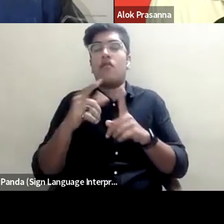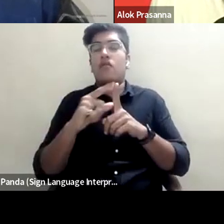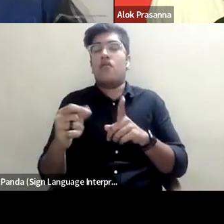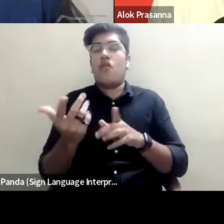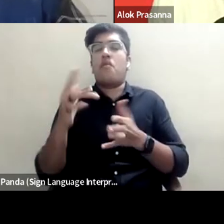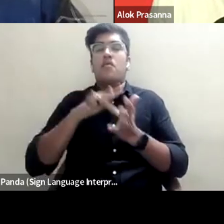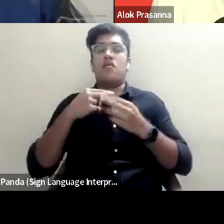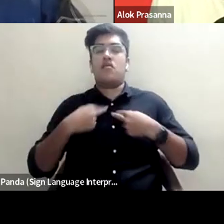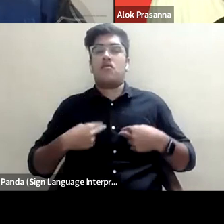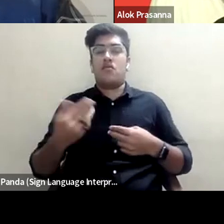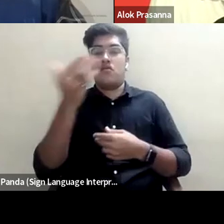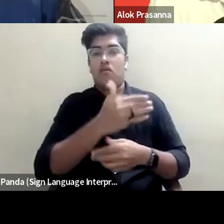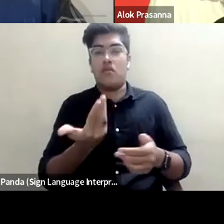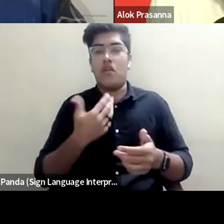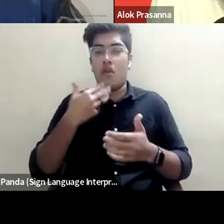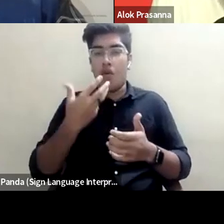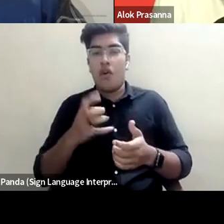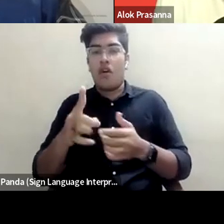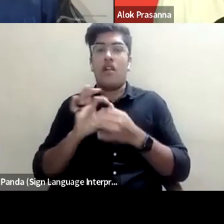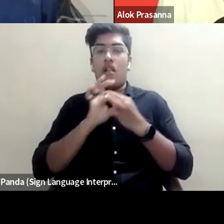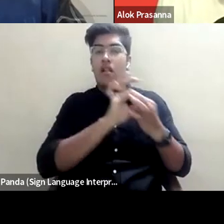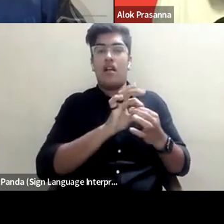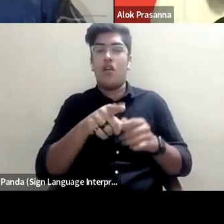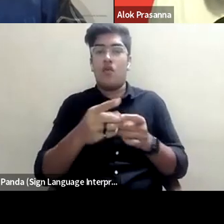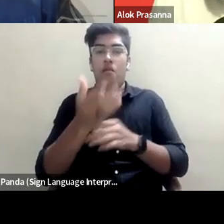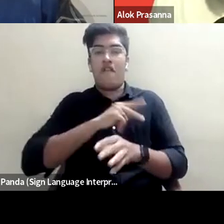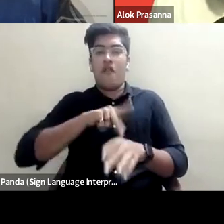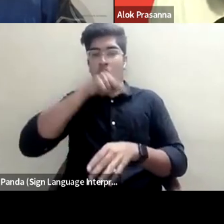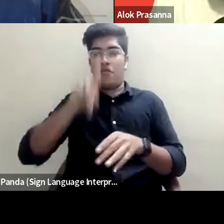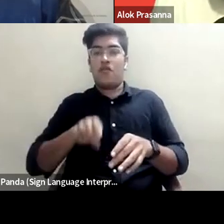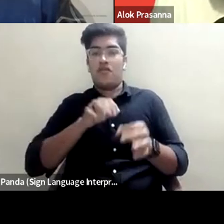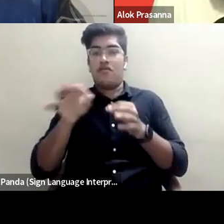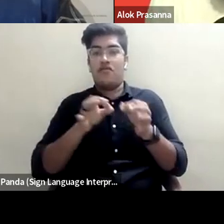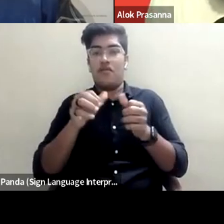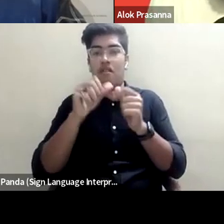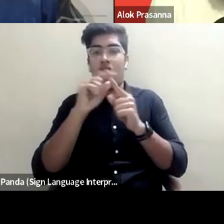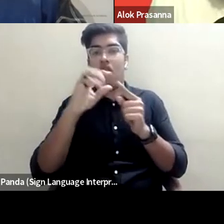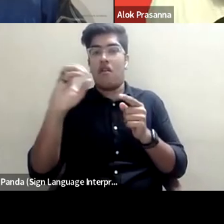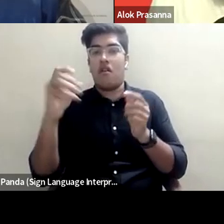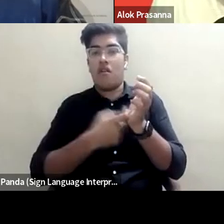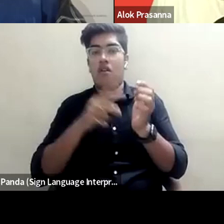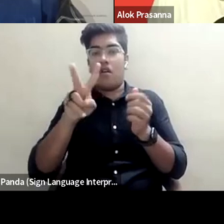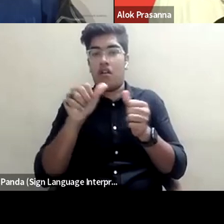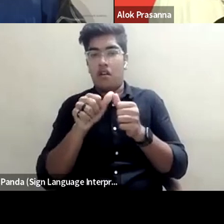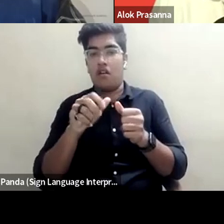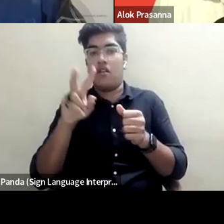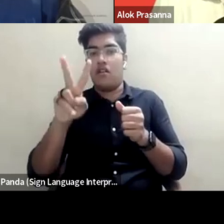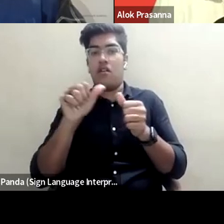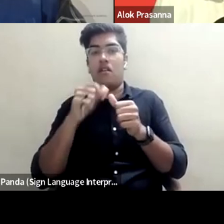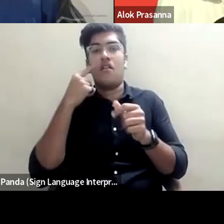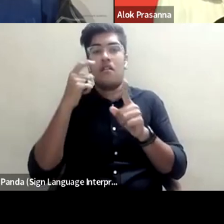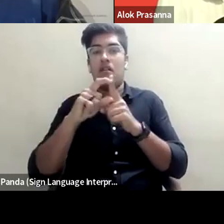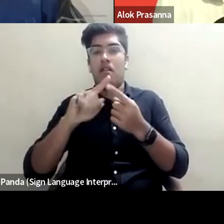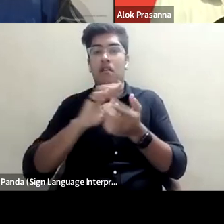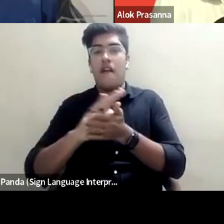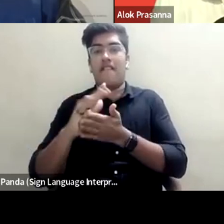this, I will link it to what the project that you have just told us about, Apurva and her colleague Vidhi